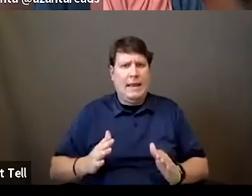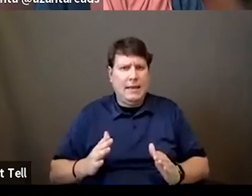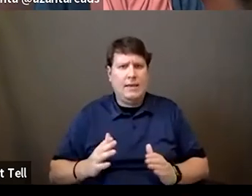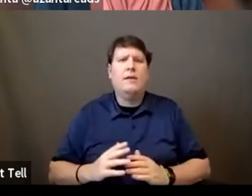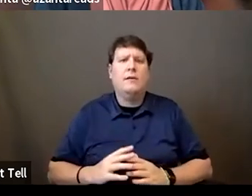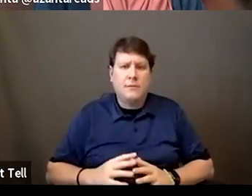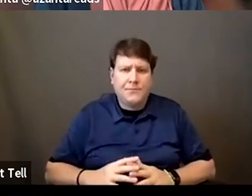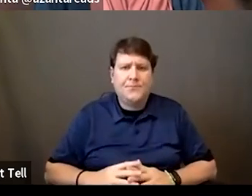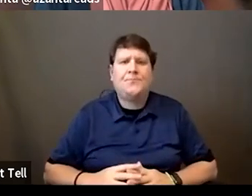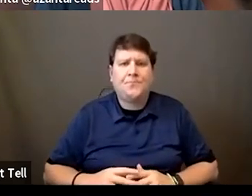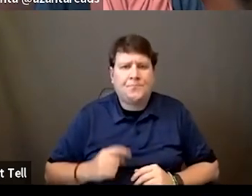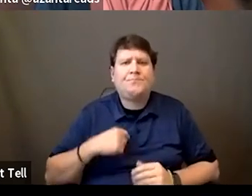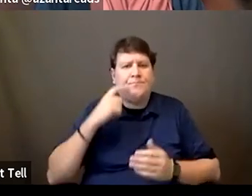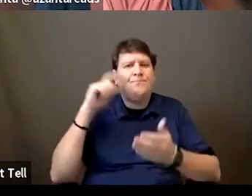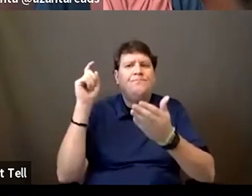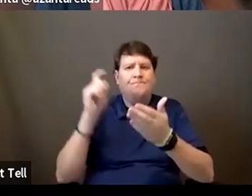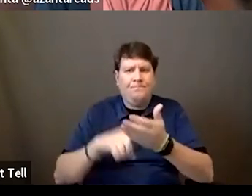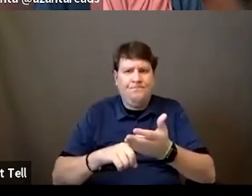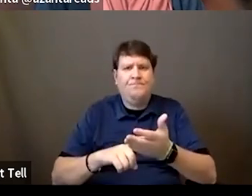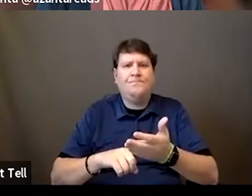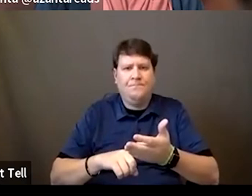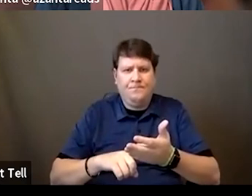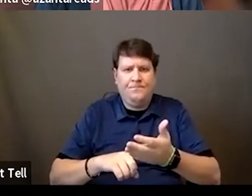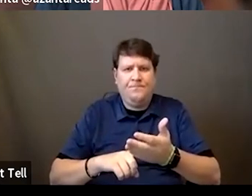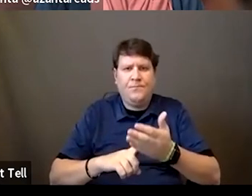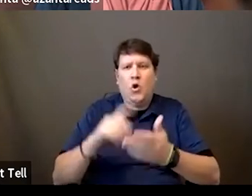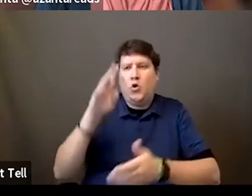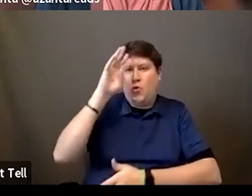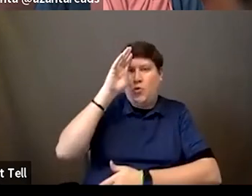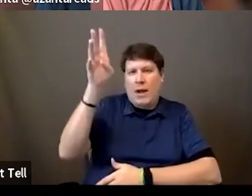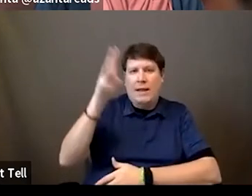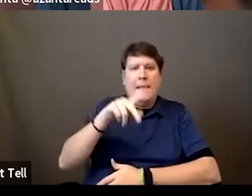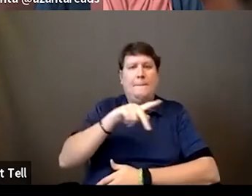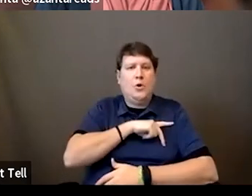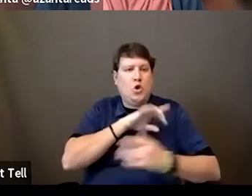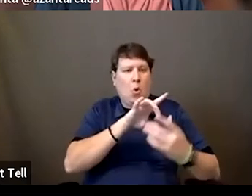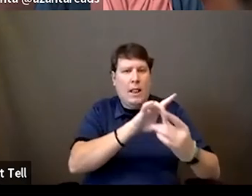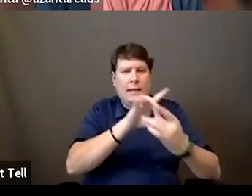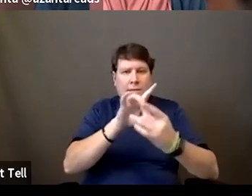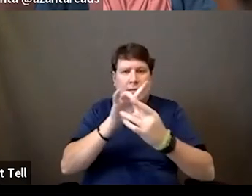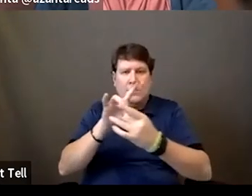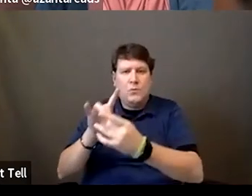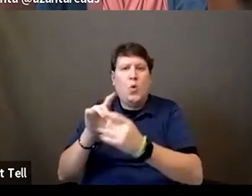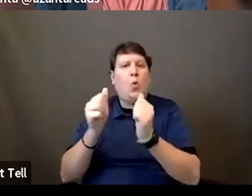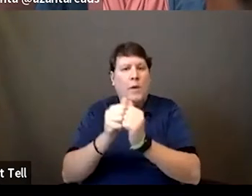I find that like creating personal relationships with the people working at these publishing companies are so